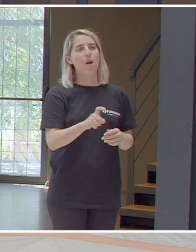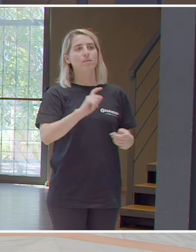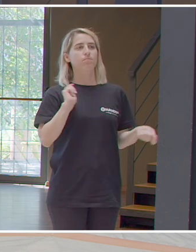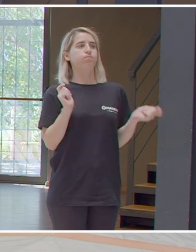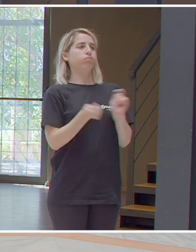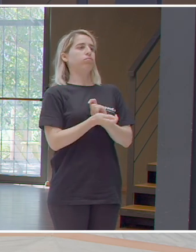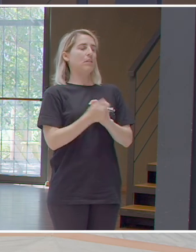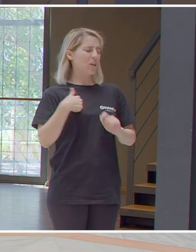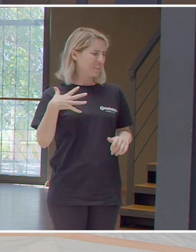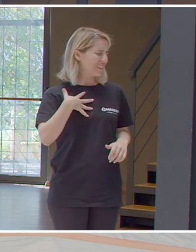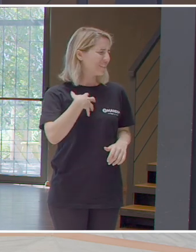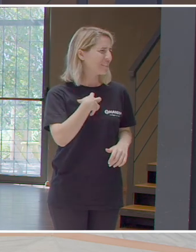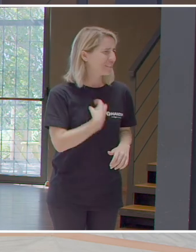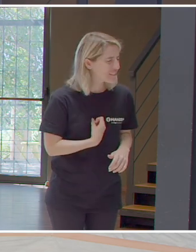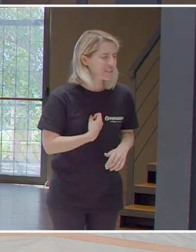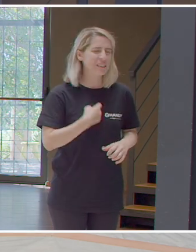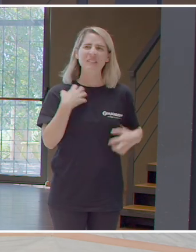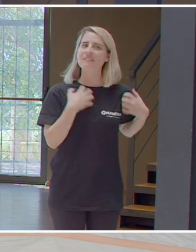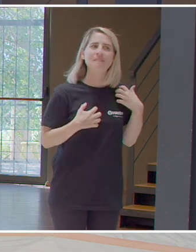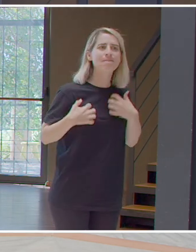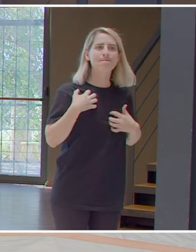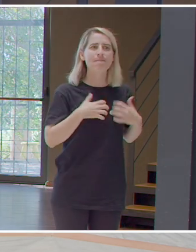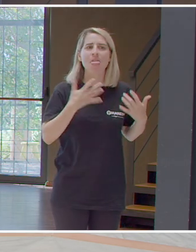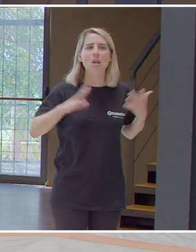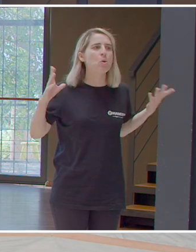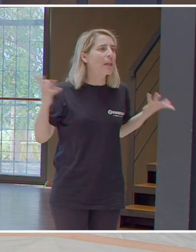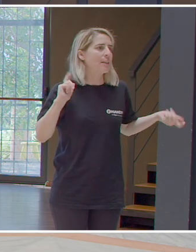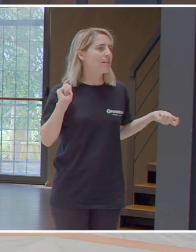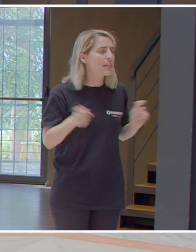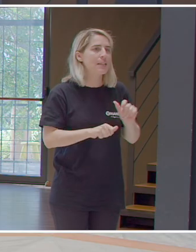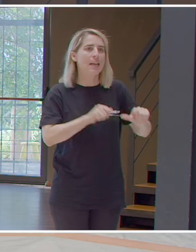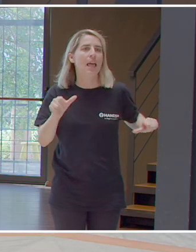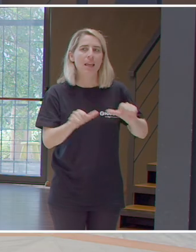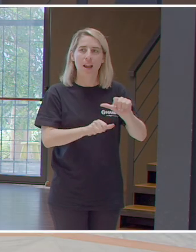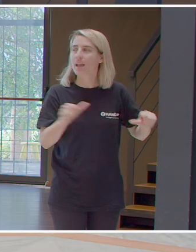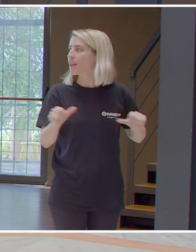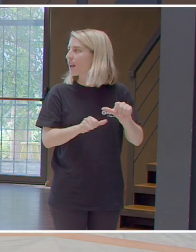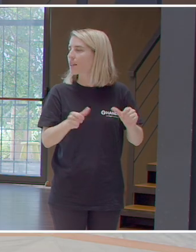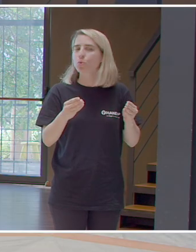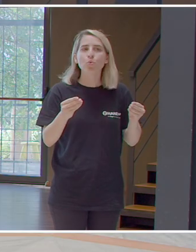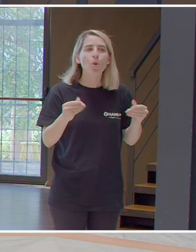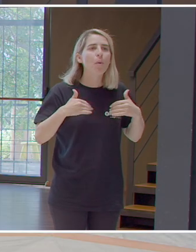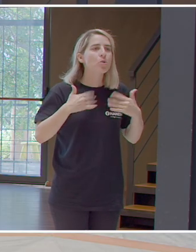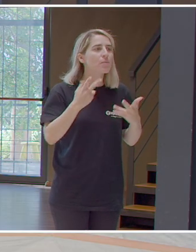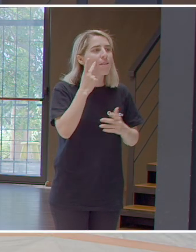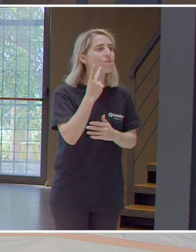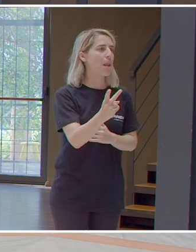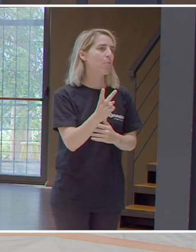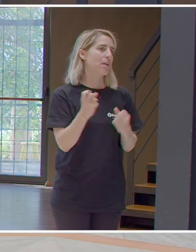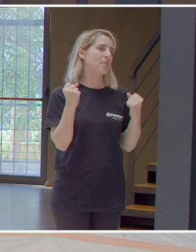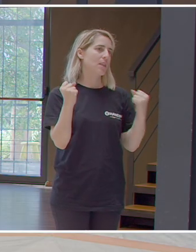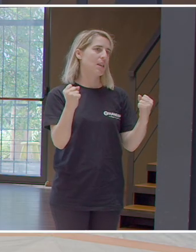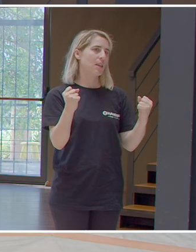and I got very frustrated, and I really wanted to change something about the way we view health, not something